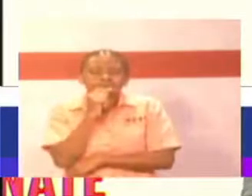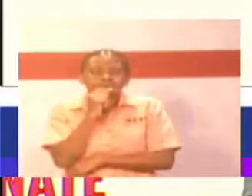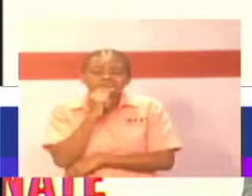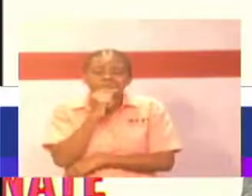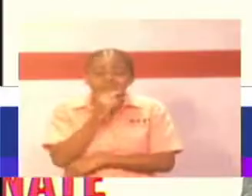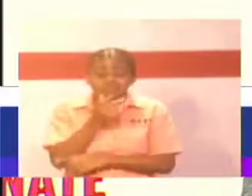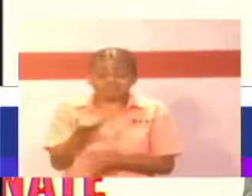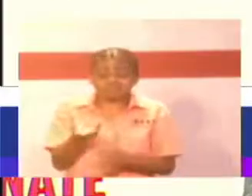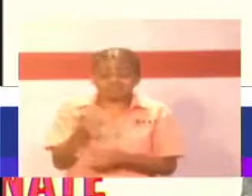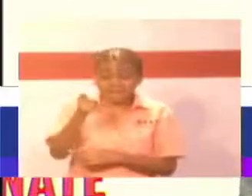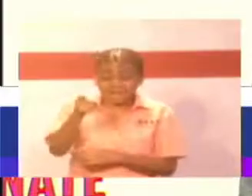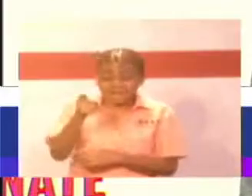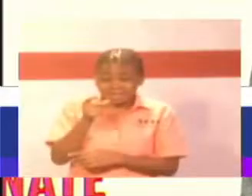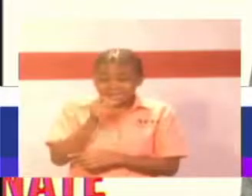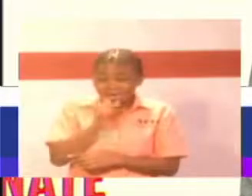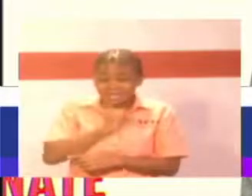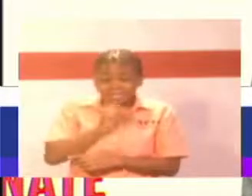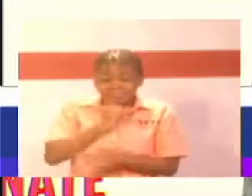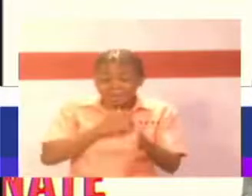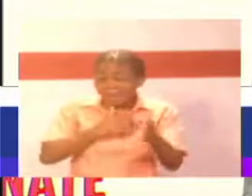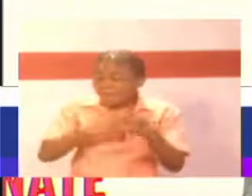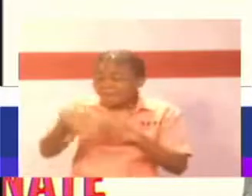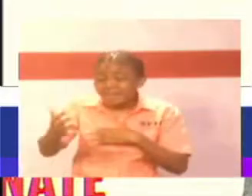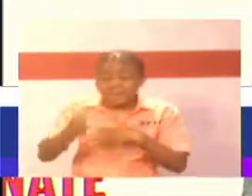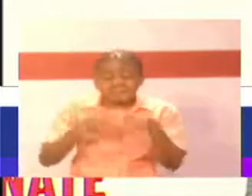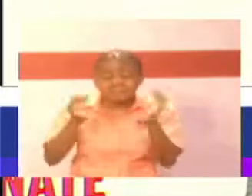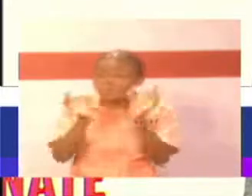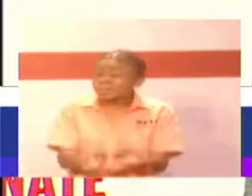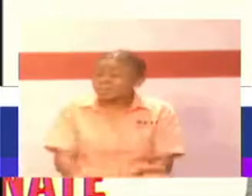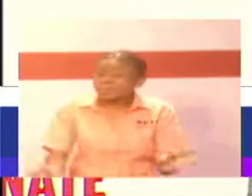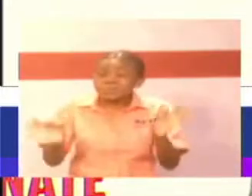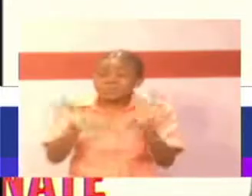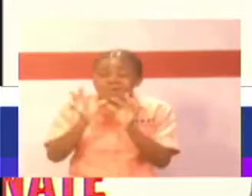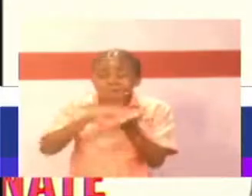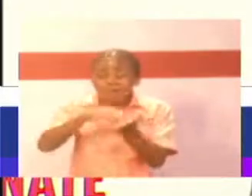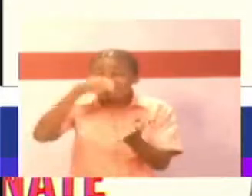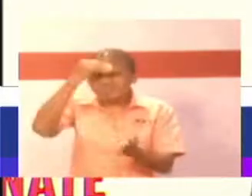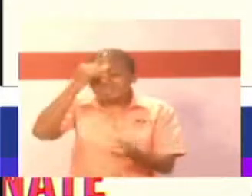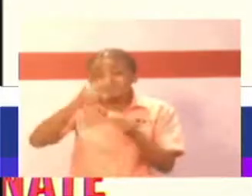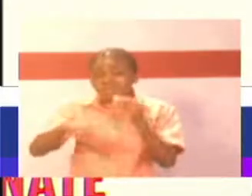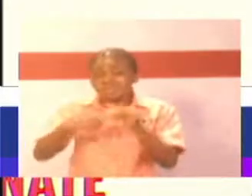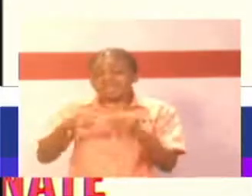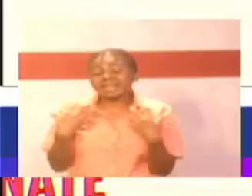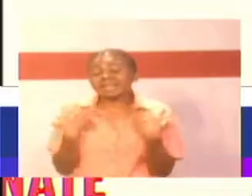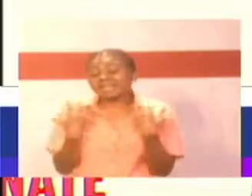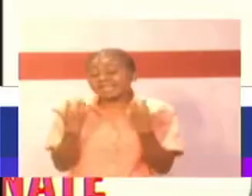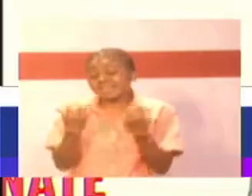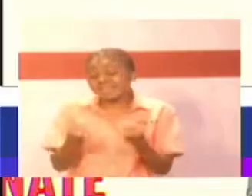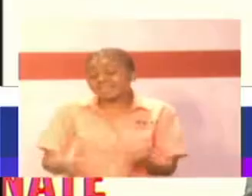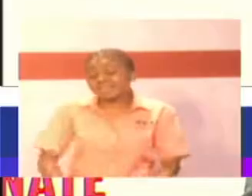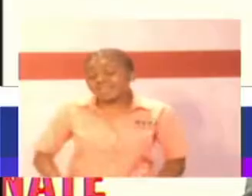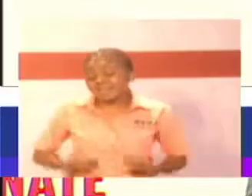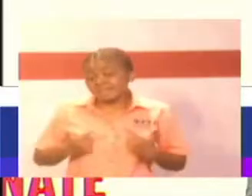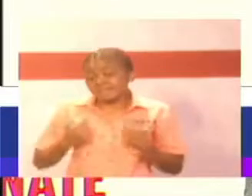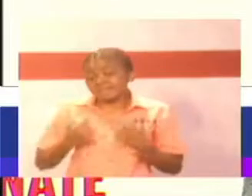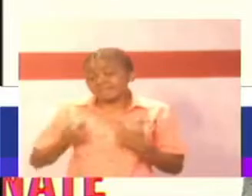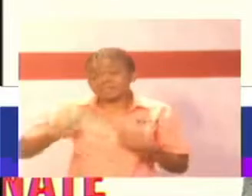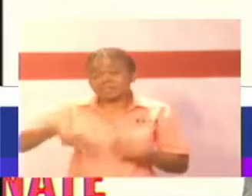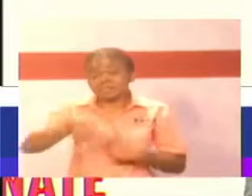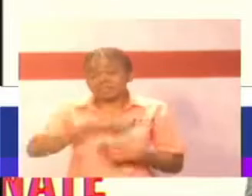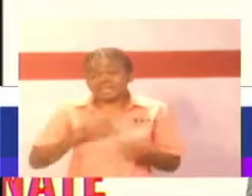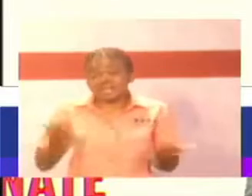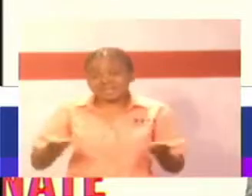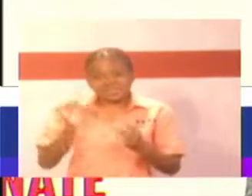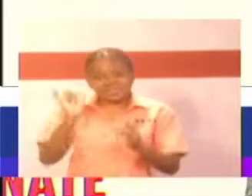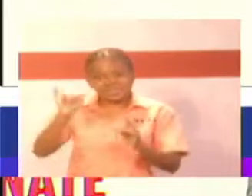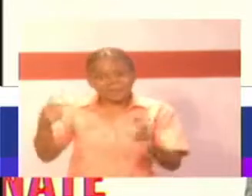whatever your age, it is important to learn about healthy living, and we are here to support you in achieving that. If you are over